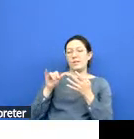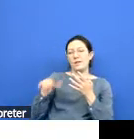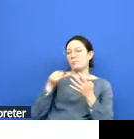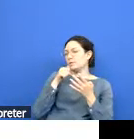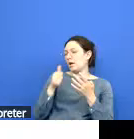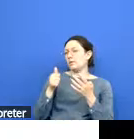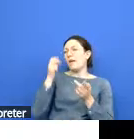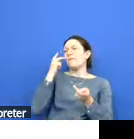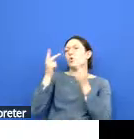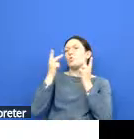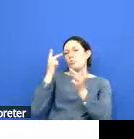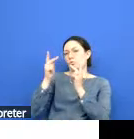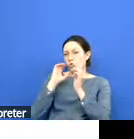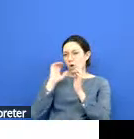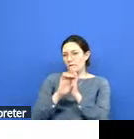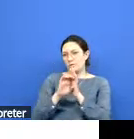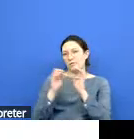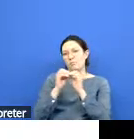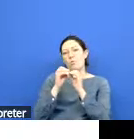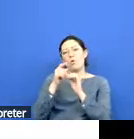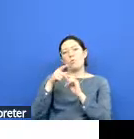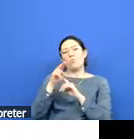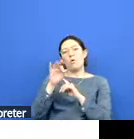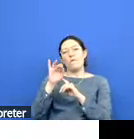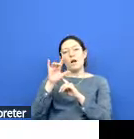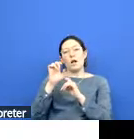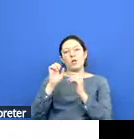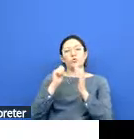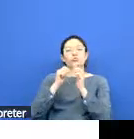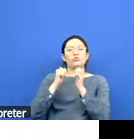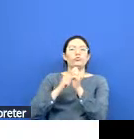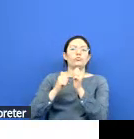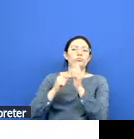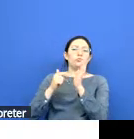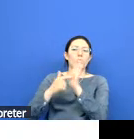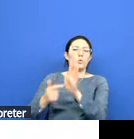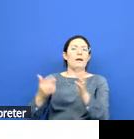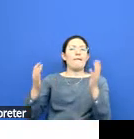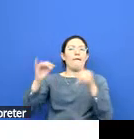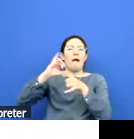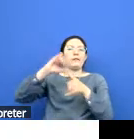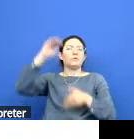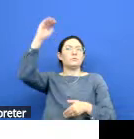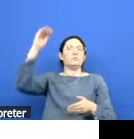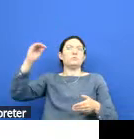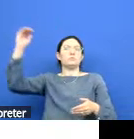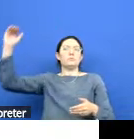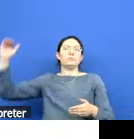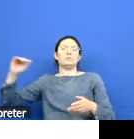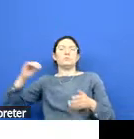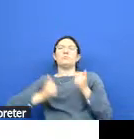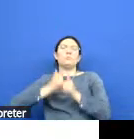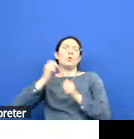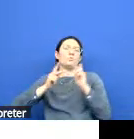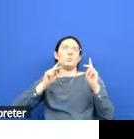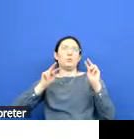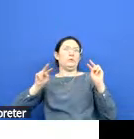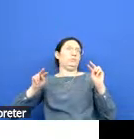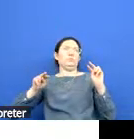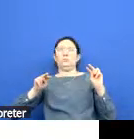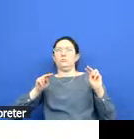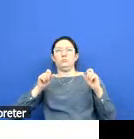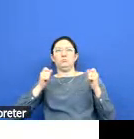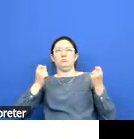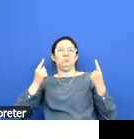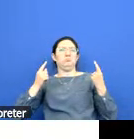a view shed. That was a profile just showing the relative heights. Yeah. Right. And that most people have trouble following